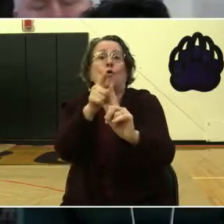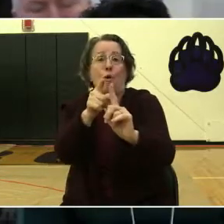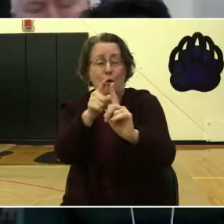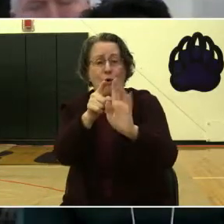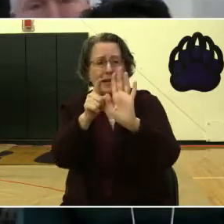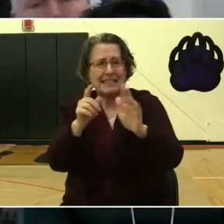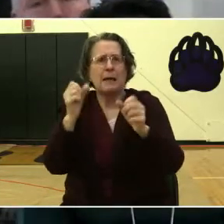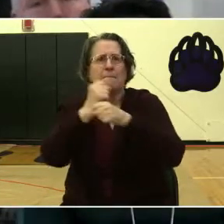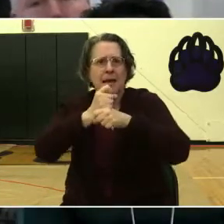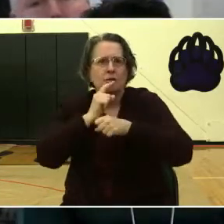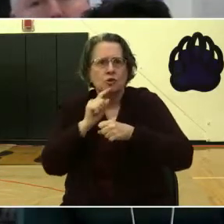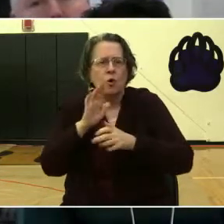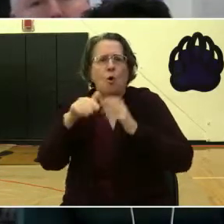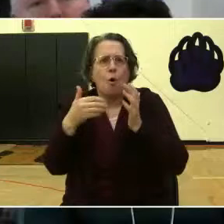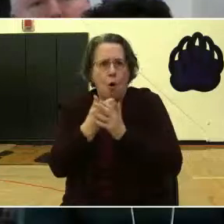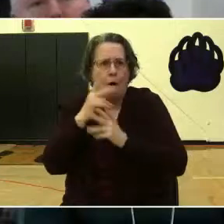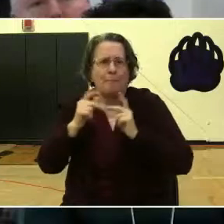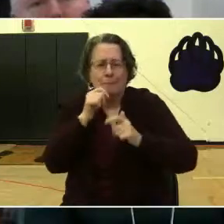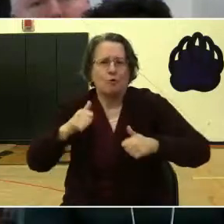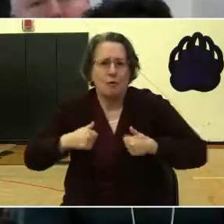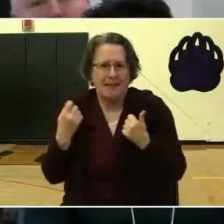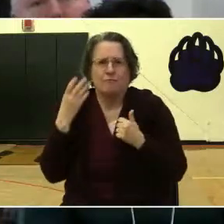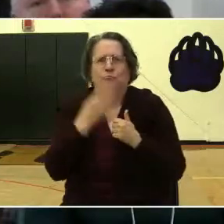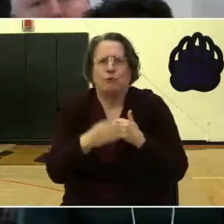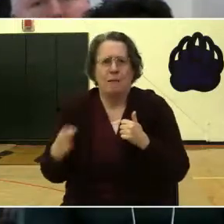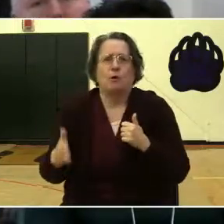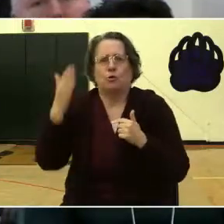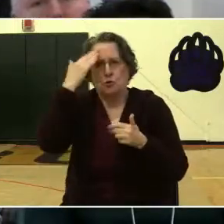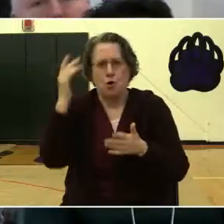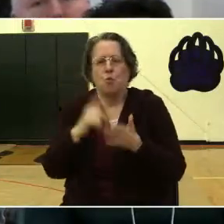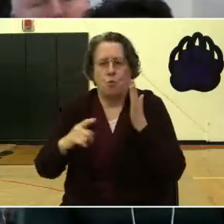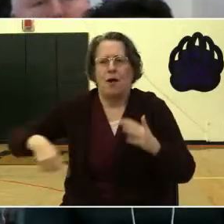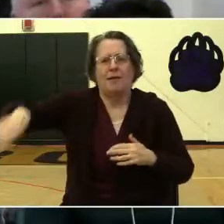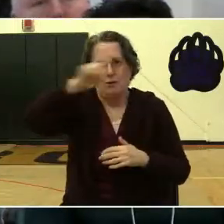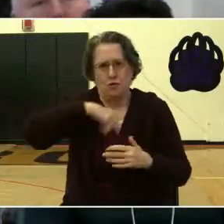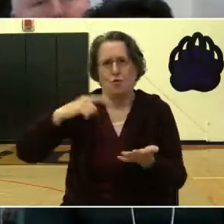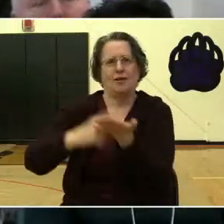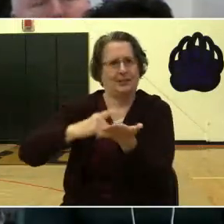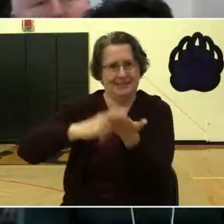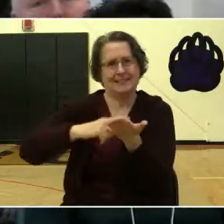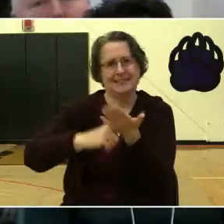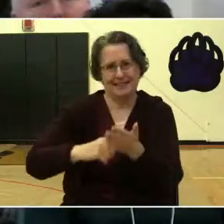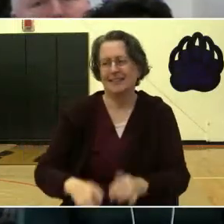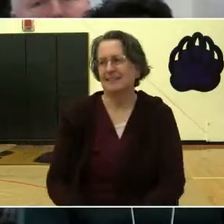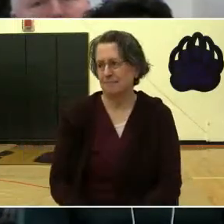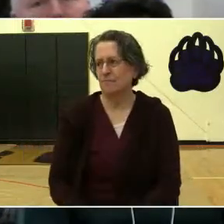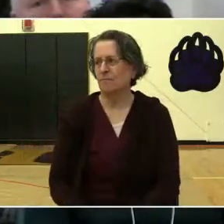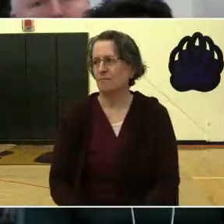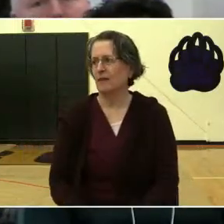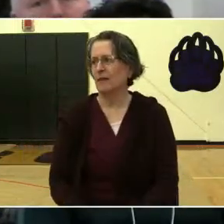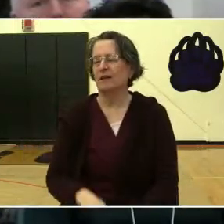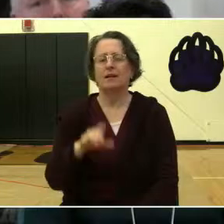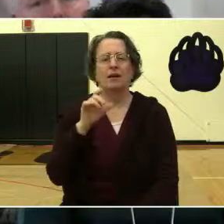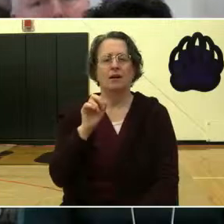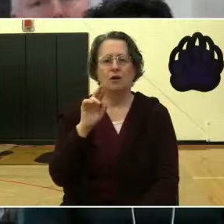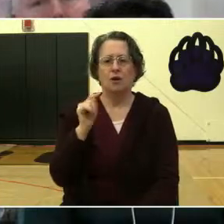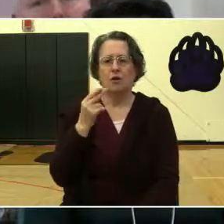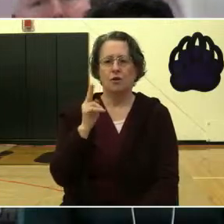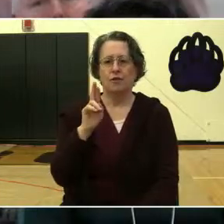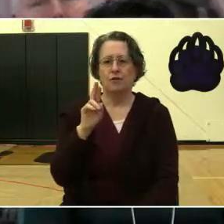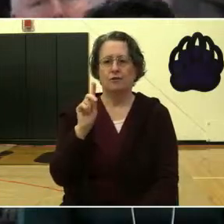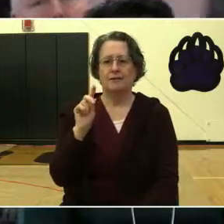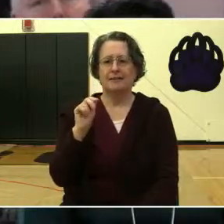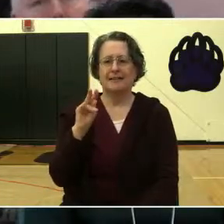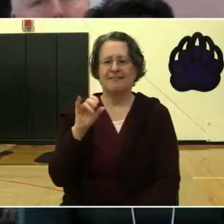thank you Mr moderator Arthur Davis district 8 um just to explain myself a little bit um